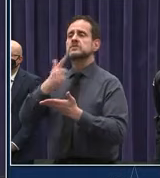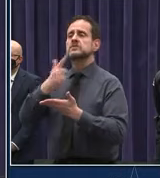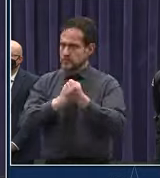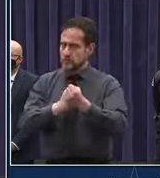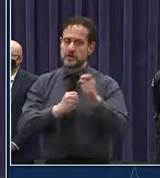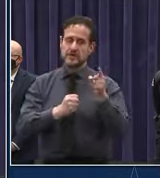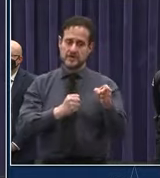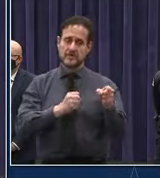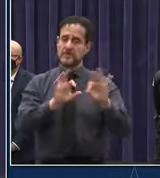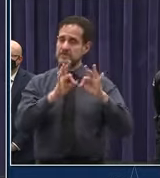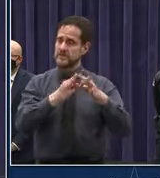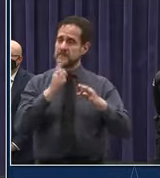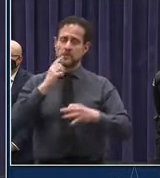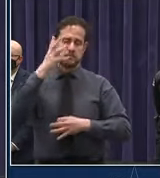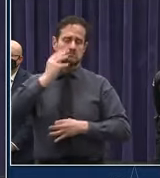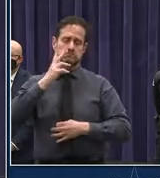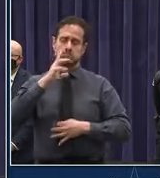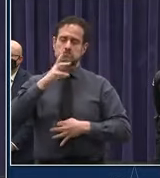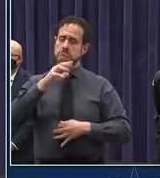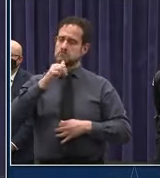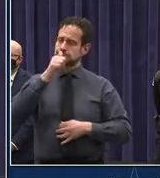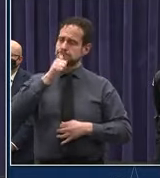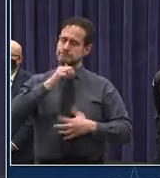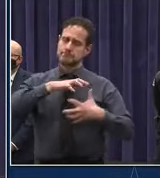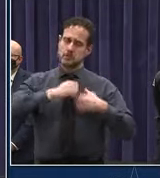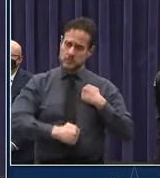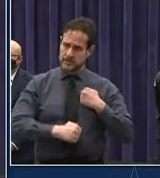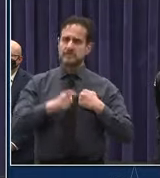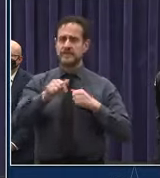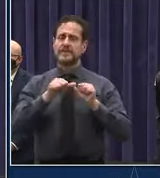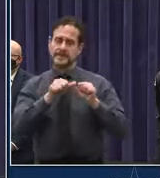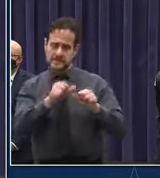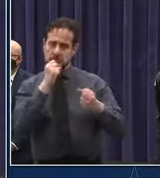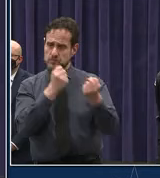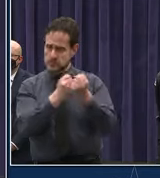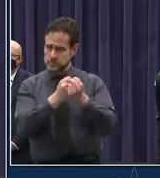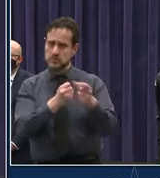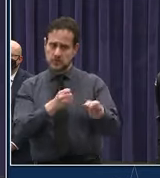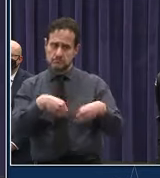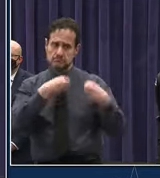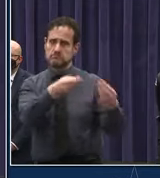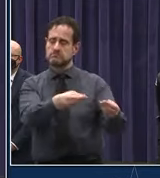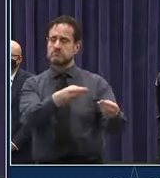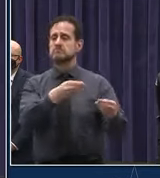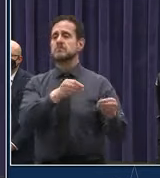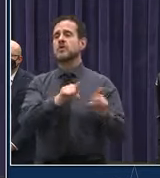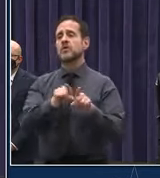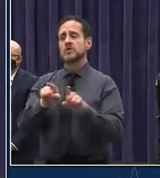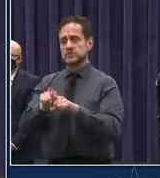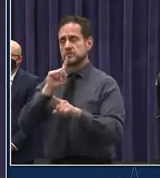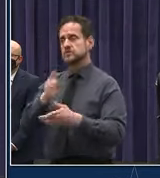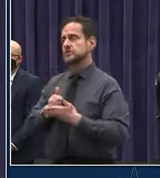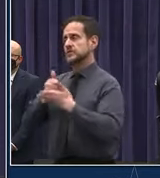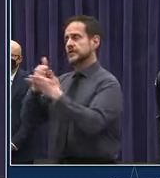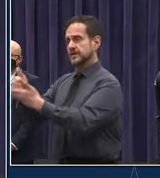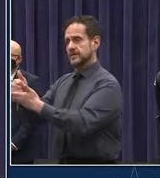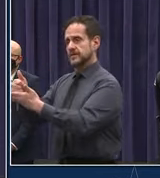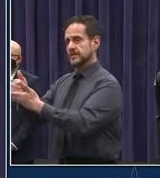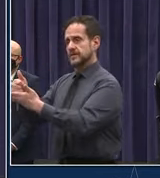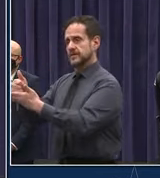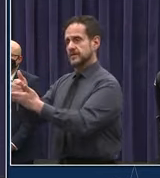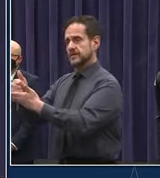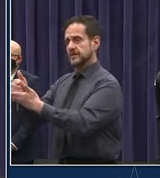vulnerable and for the dead and dying in Little Village. I have to thank the entirety of the Little Village community